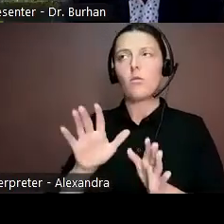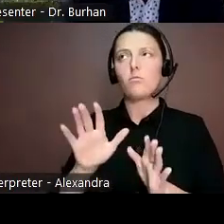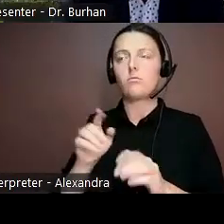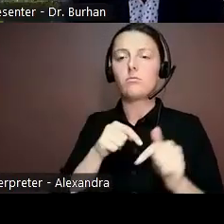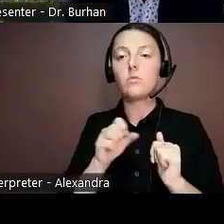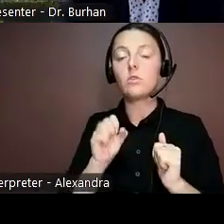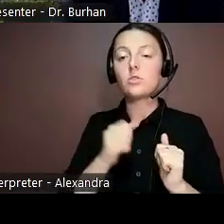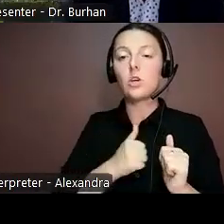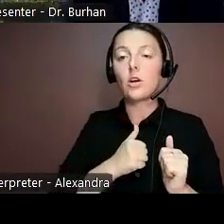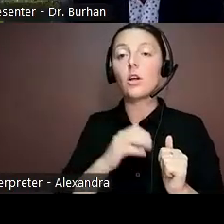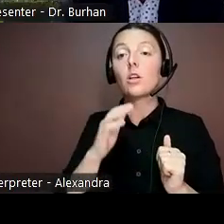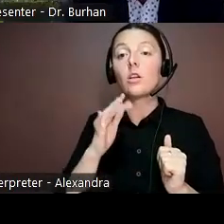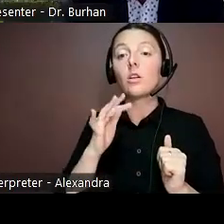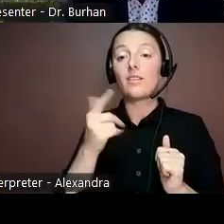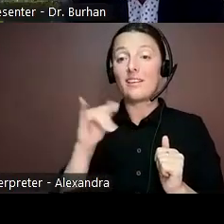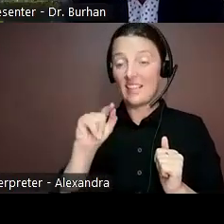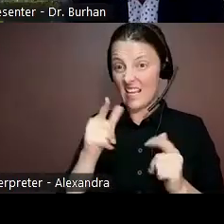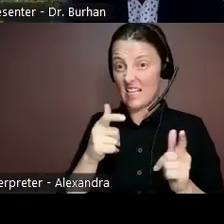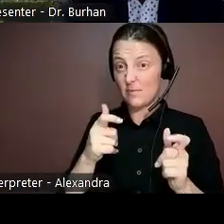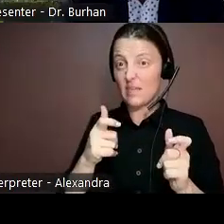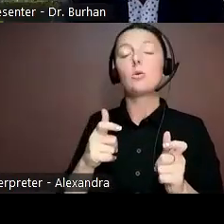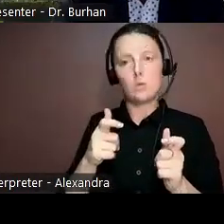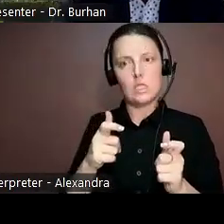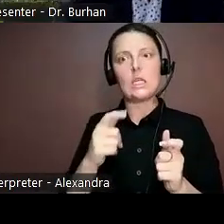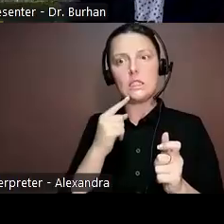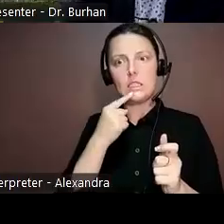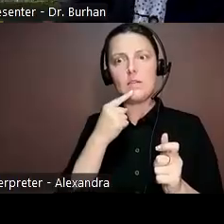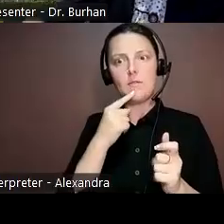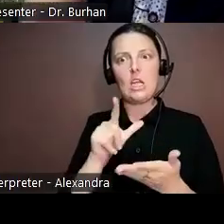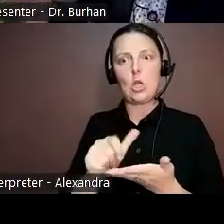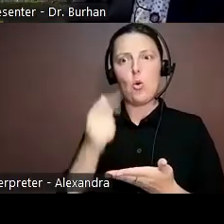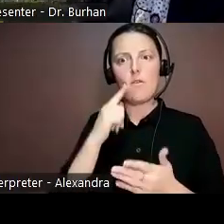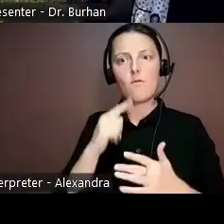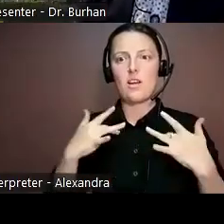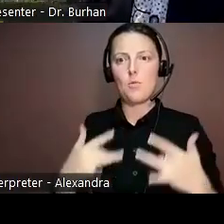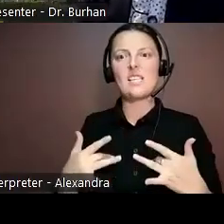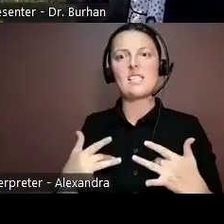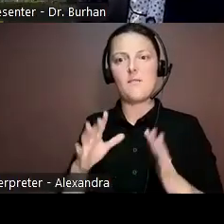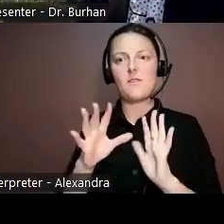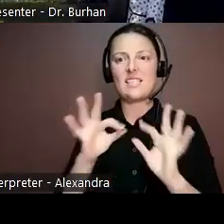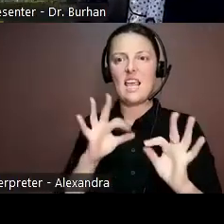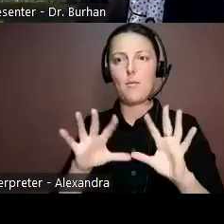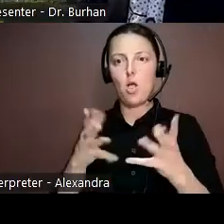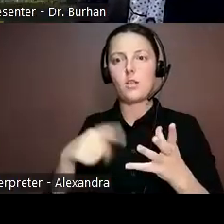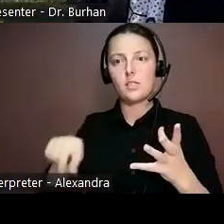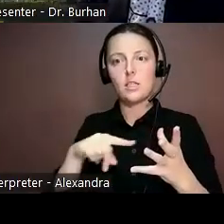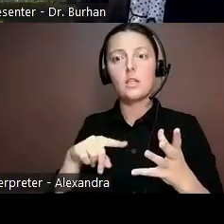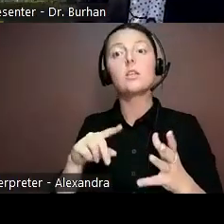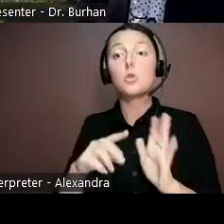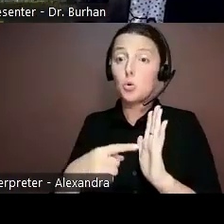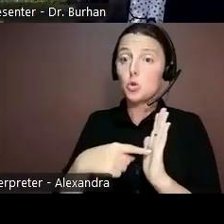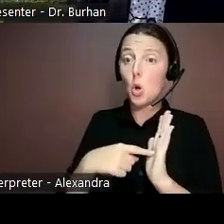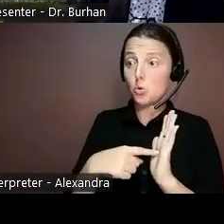gait speed was consistently and significantly lower in depressive samples. So it tells us that this is a marker that could be